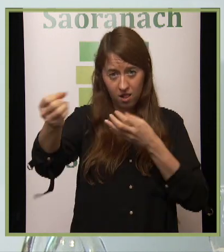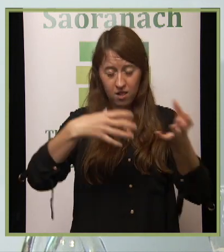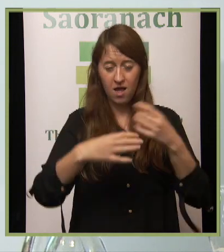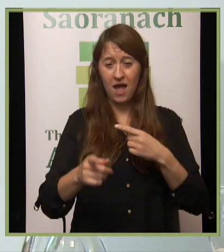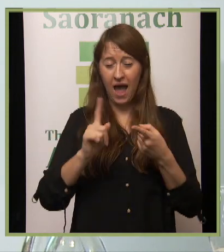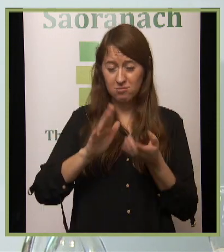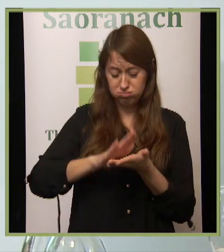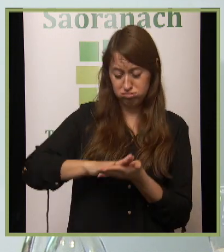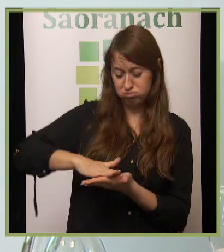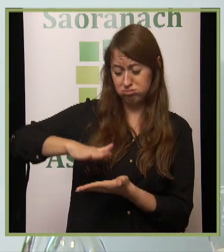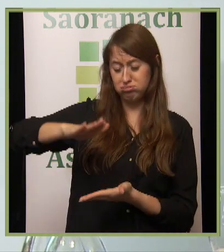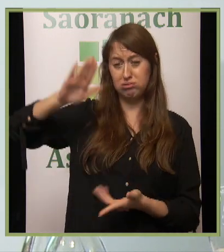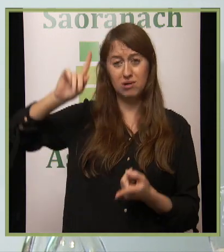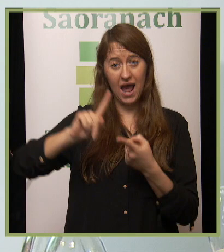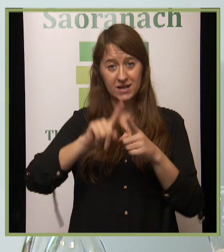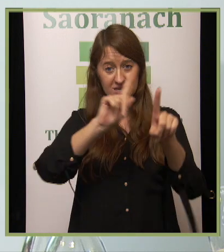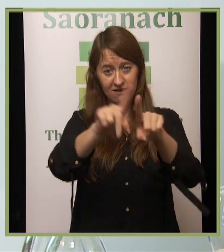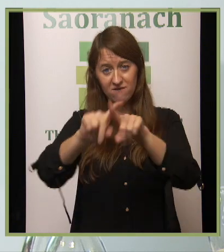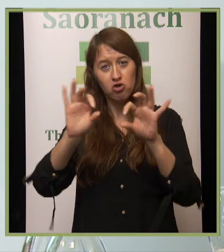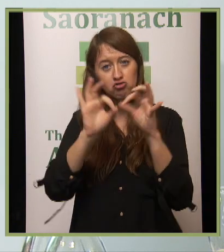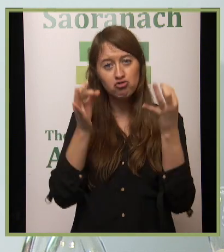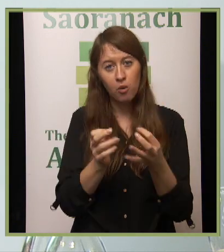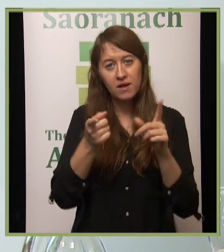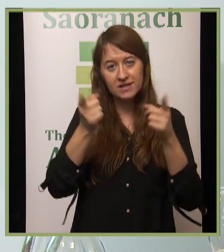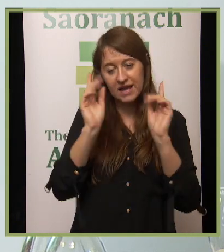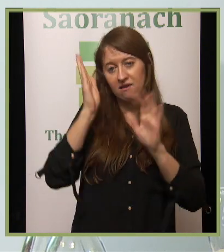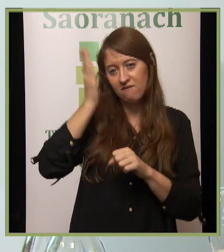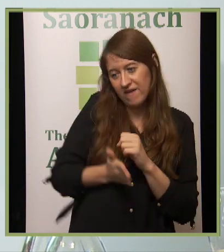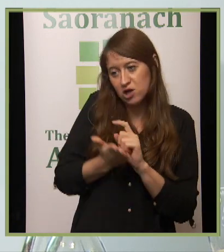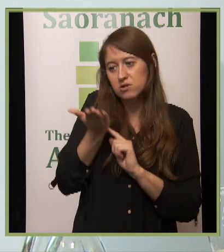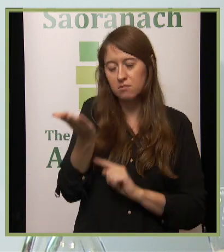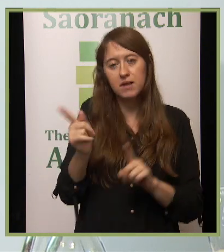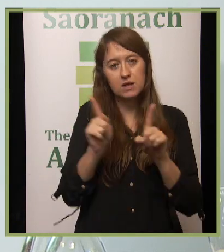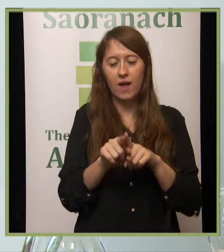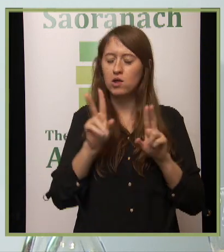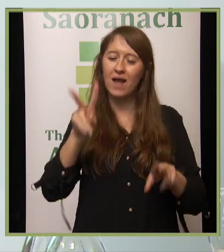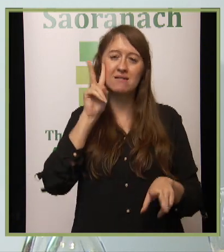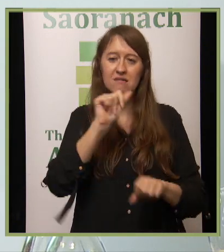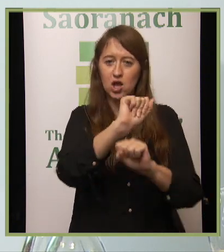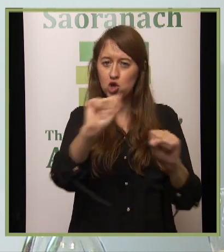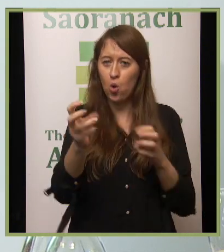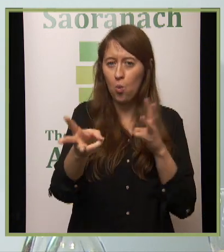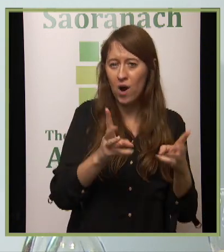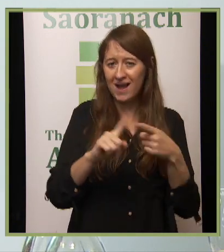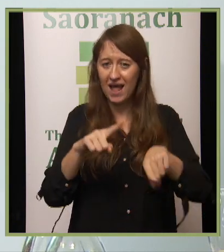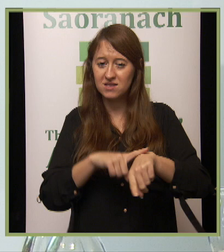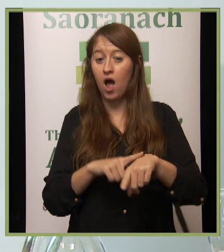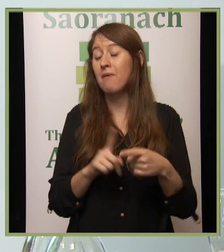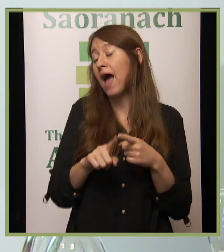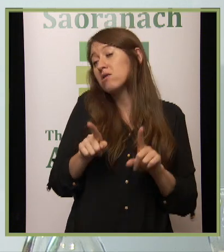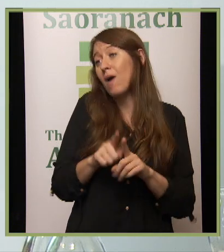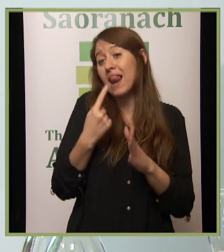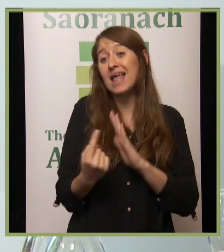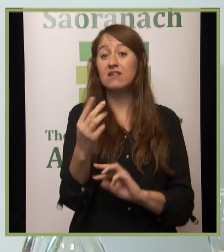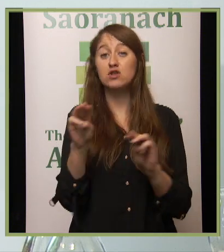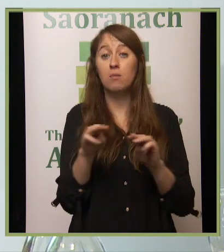the enormous groups that submitted, and you could see the work and the time that they've put in, and also the individuals who just had maybe one or two